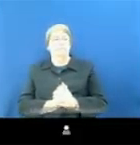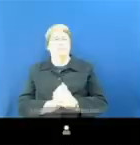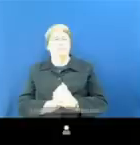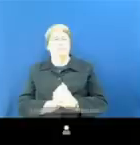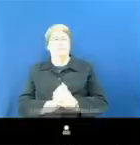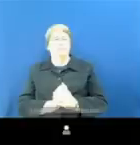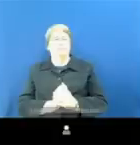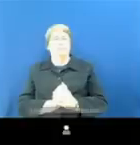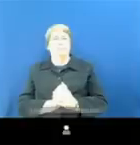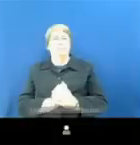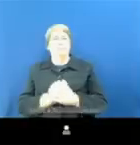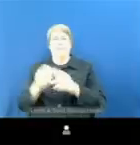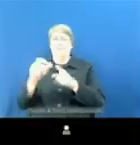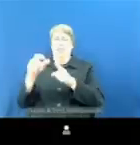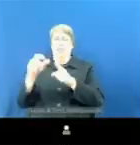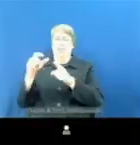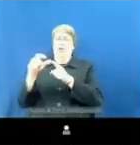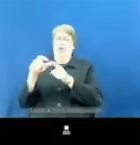The